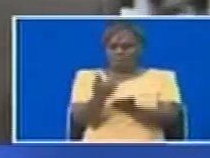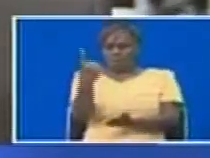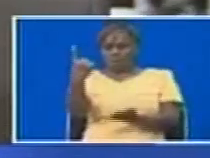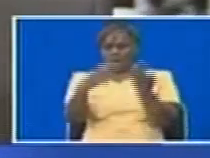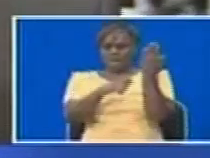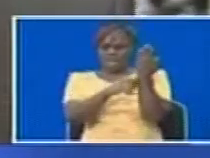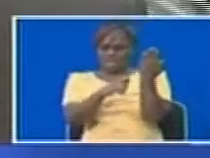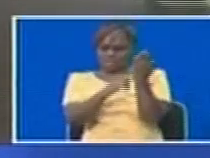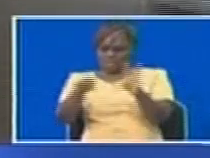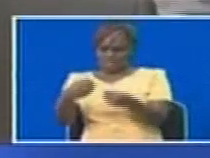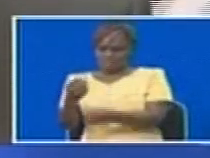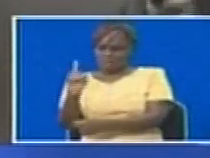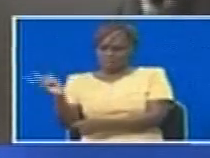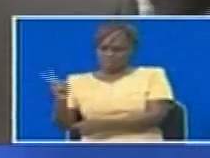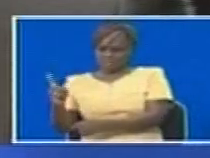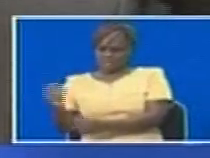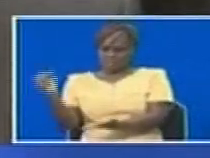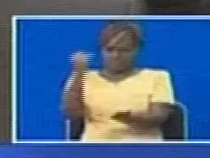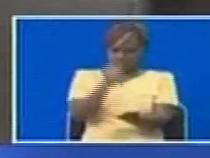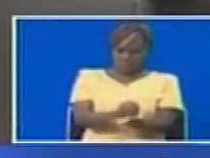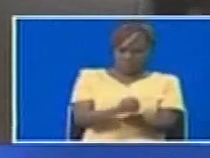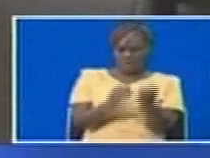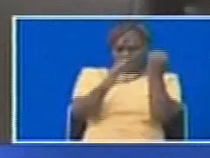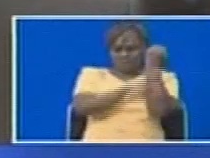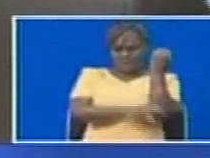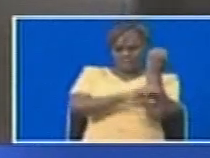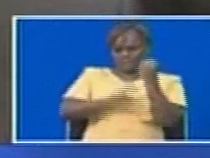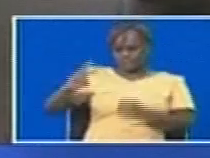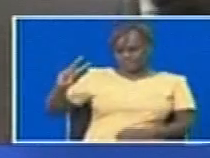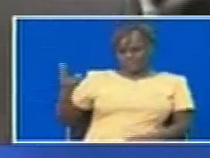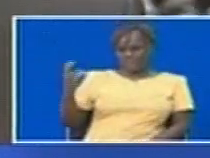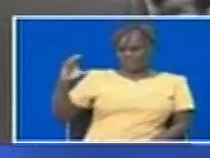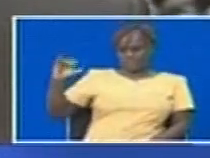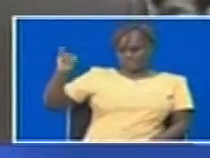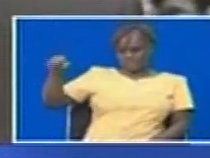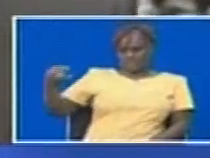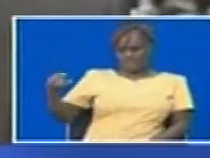to the President for appointment as the country's second Chief Justice